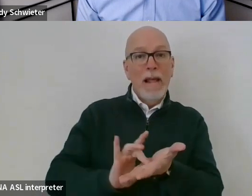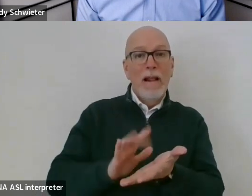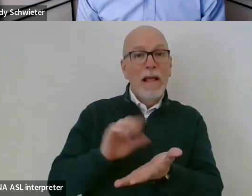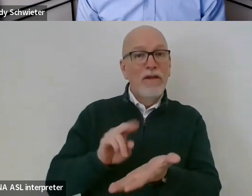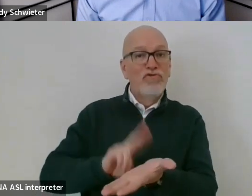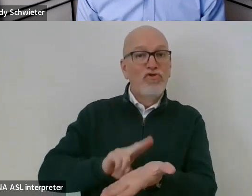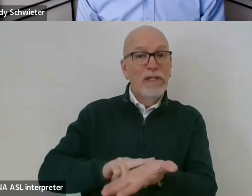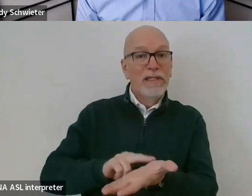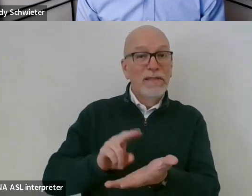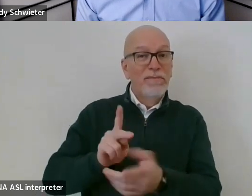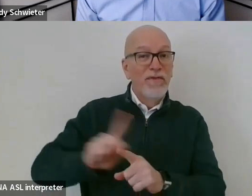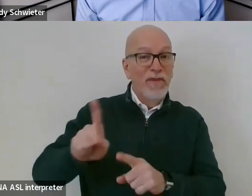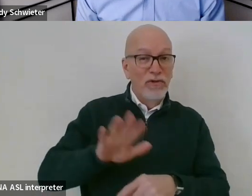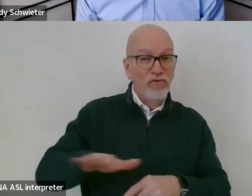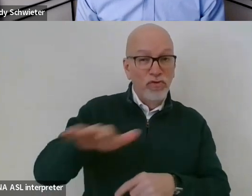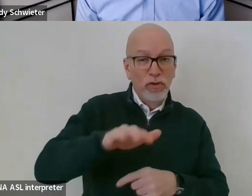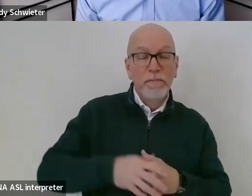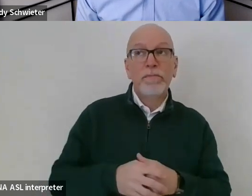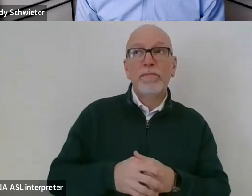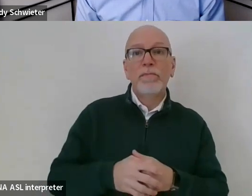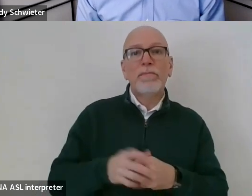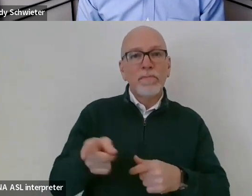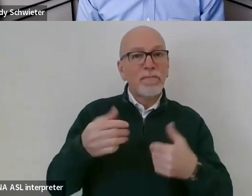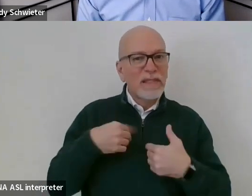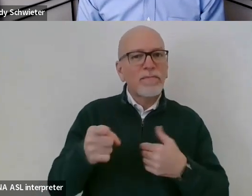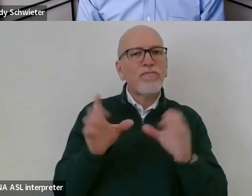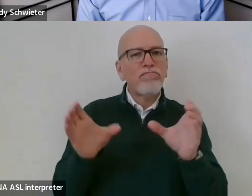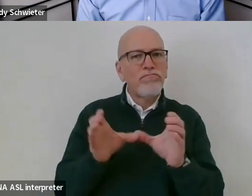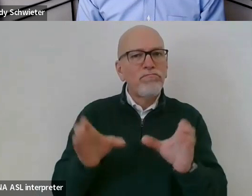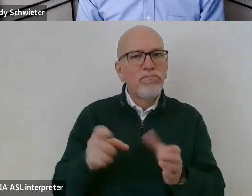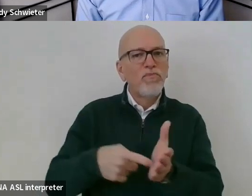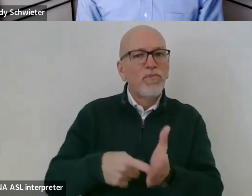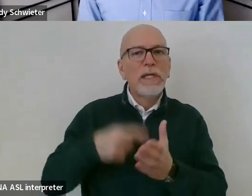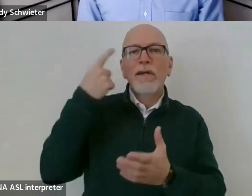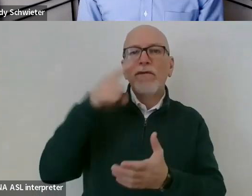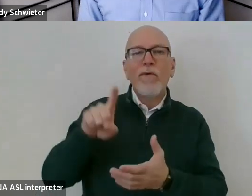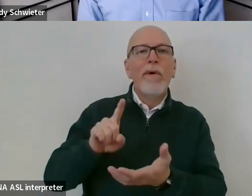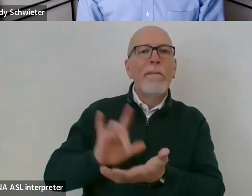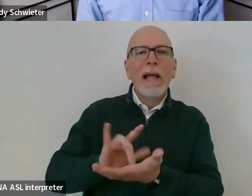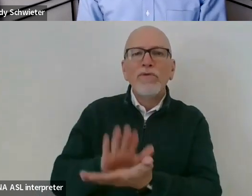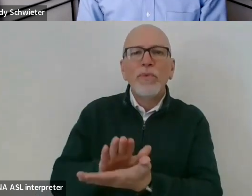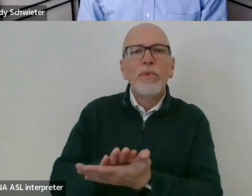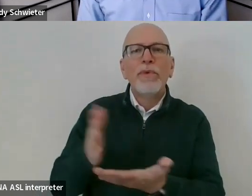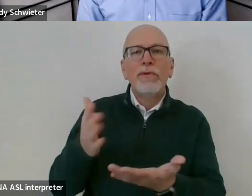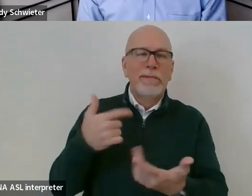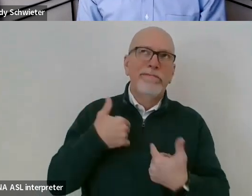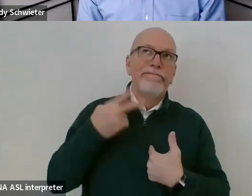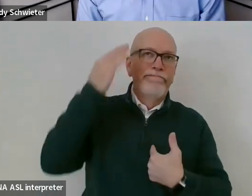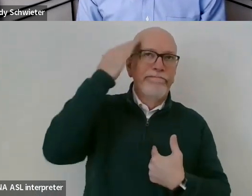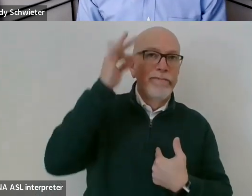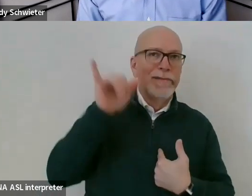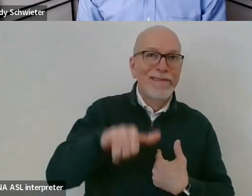nursing profession and their credentialing. Working in a medical school, I'm somewhat aware of that.